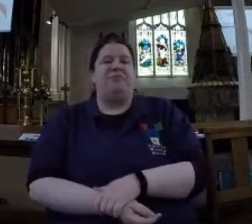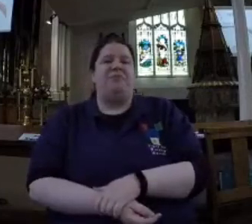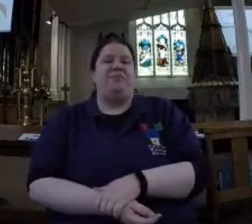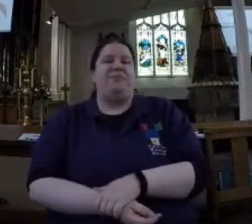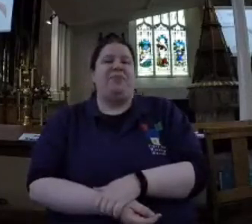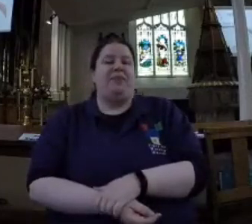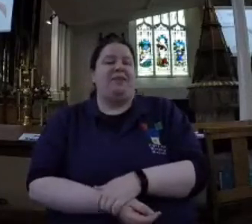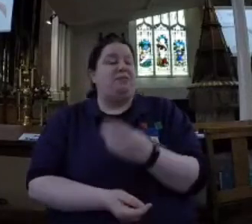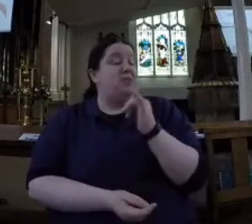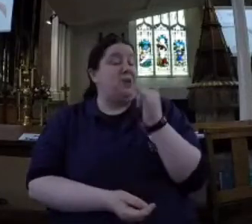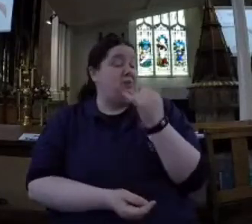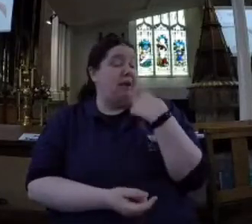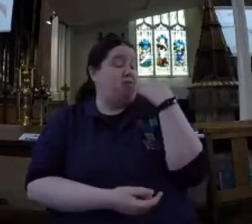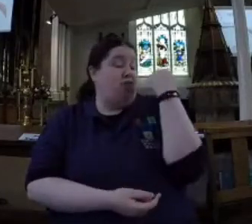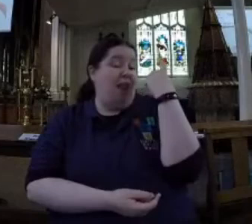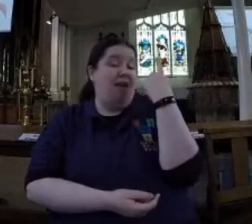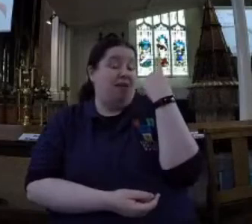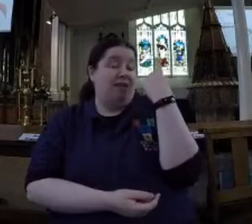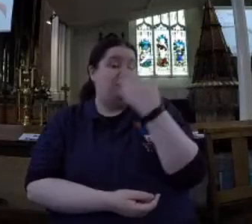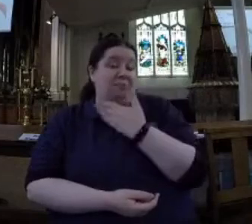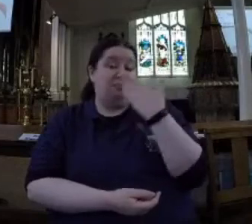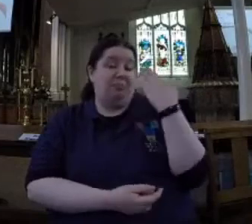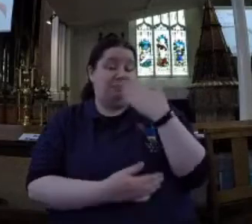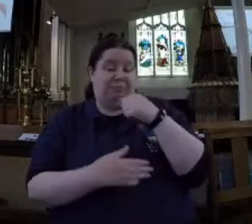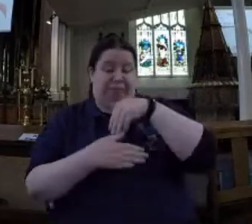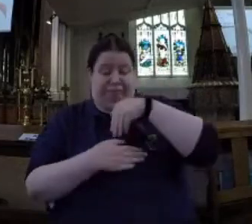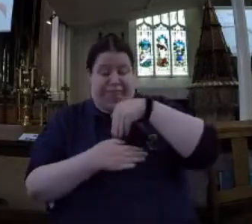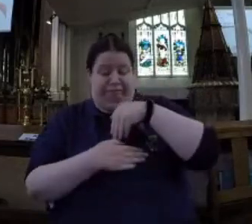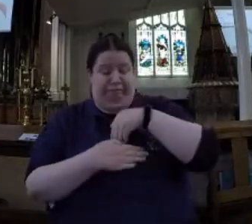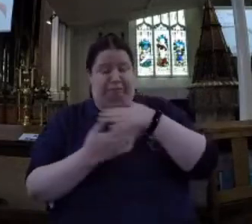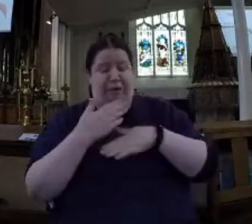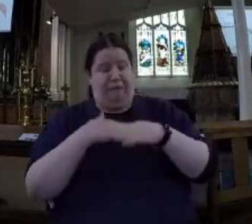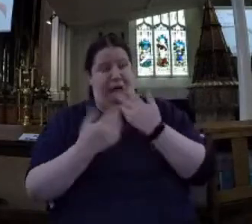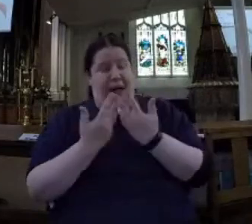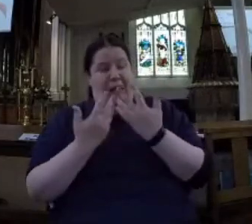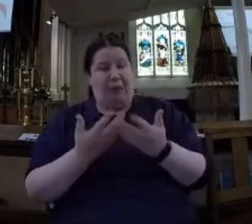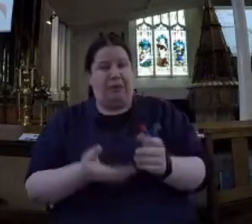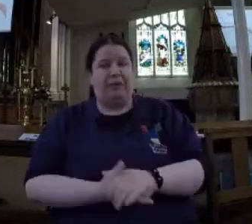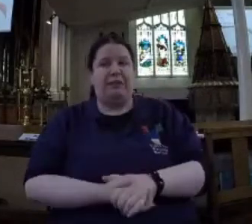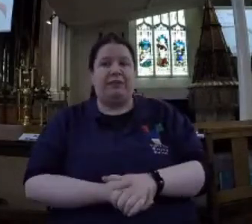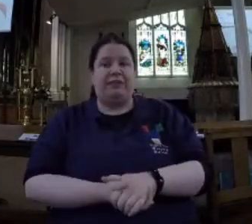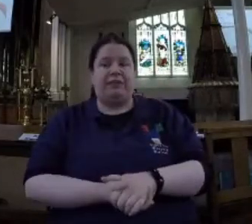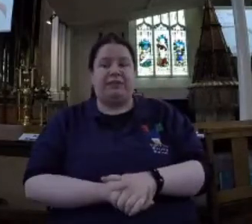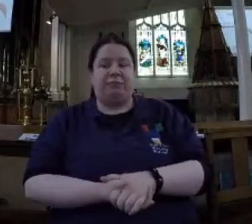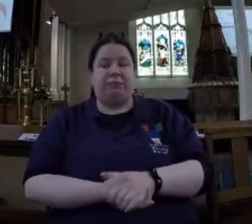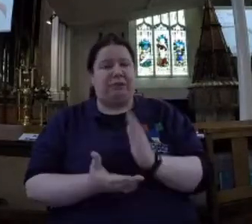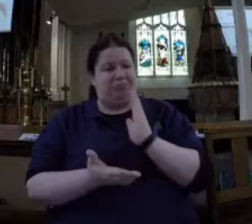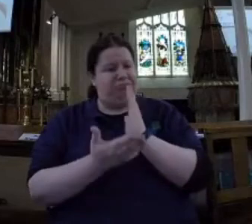We don't even realise sometimes that we are lacking integrity. But integrity is a really interesting